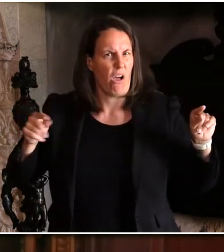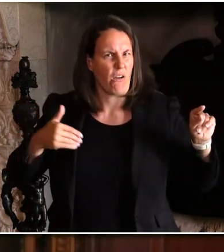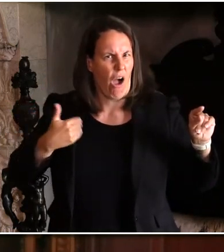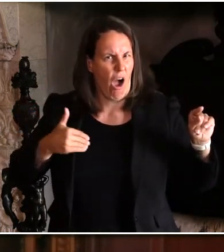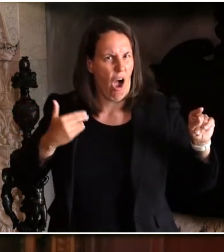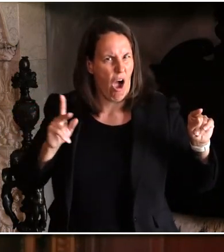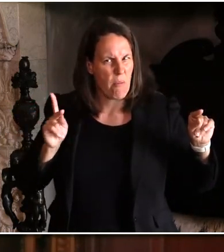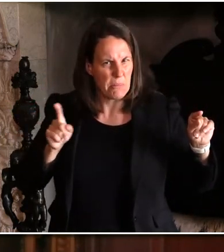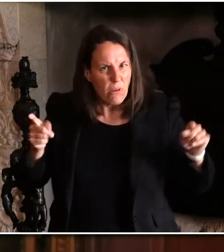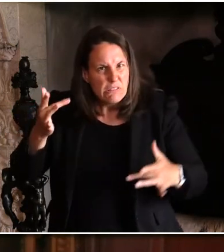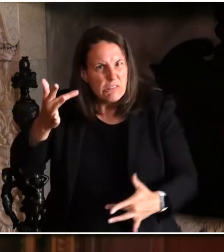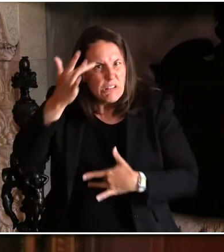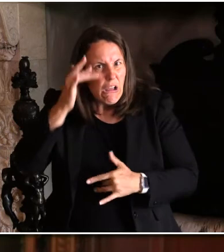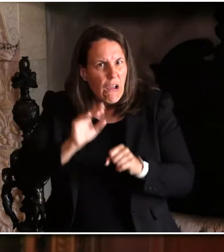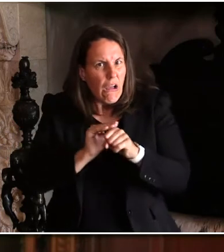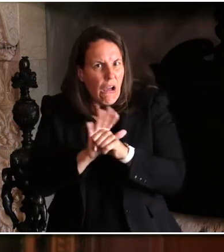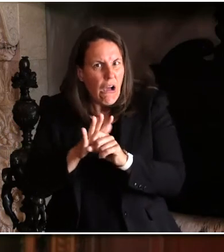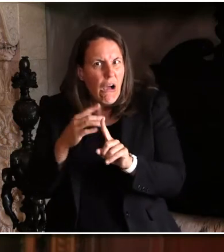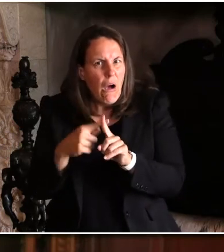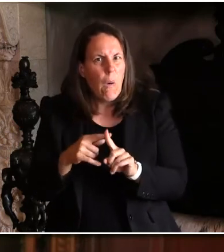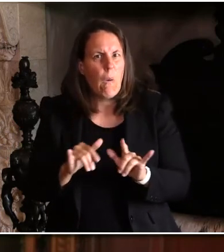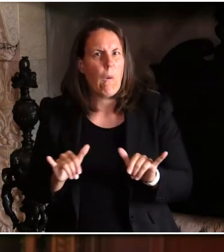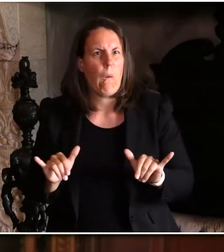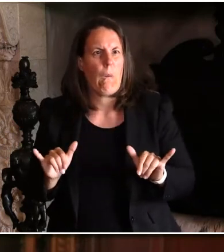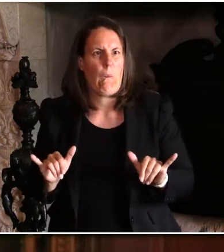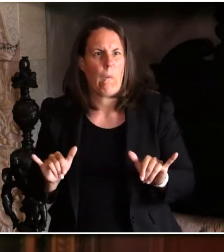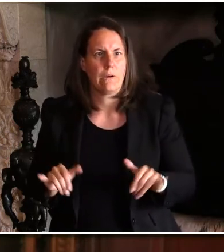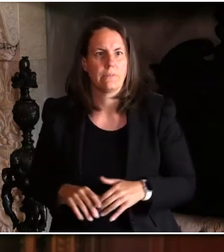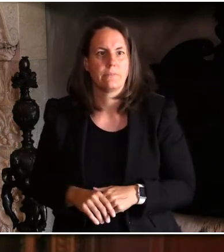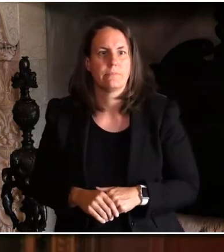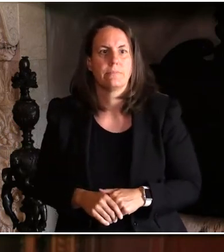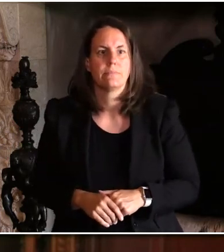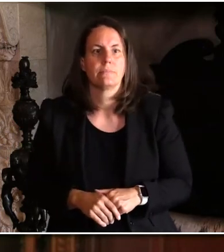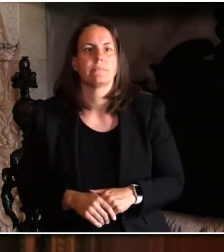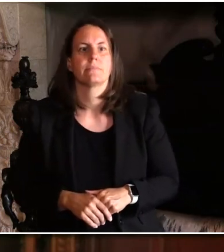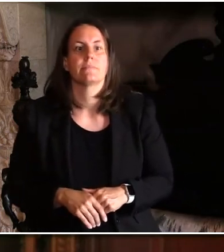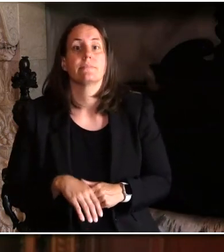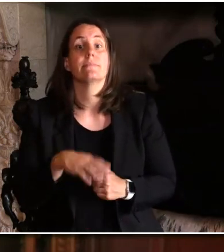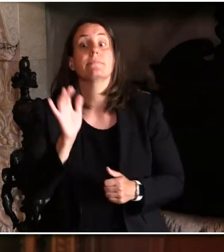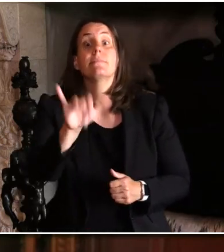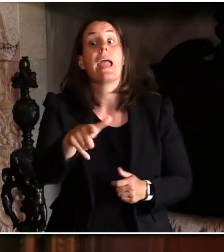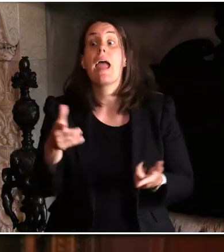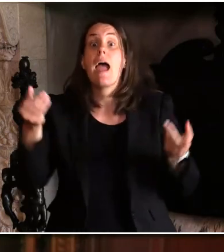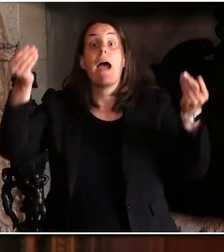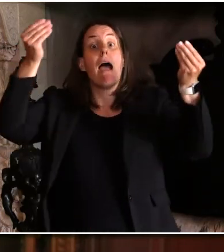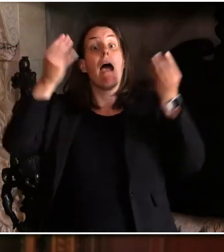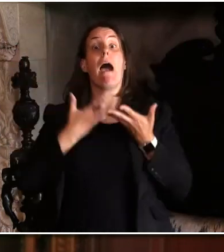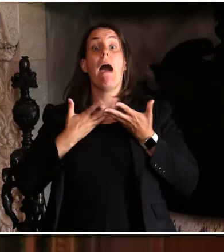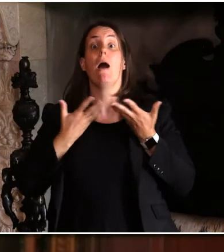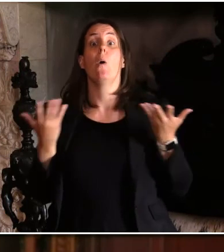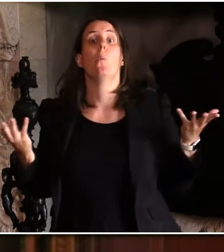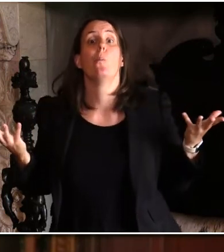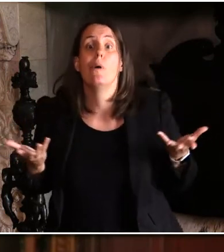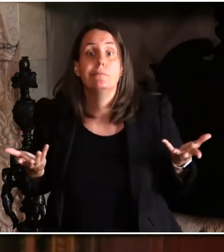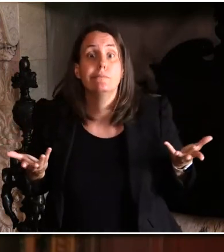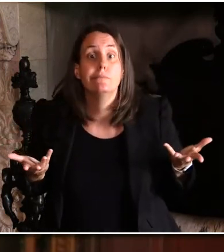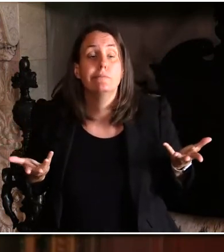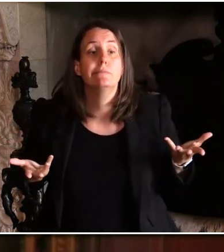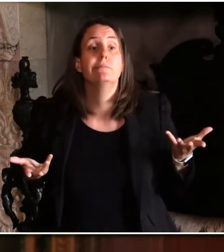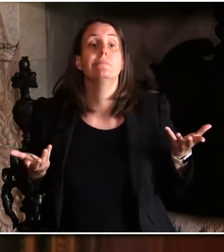is not a new message, but what needs to be a focused message that social distancing is